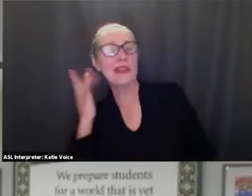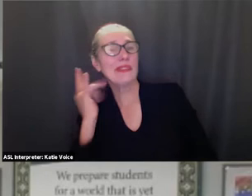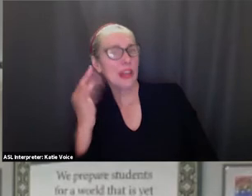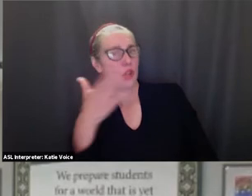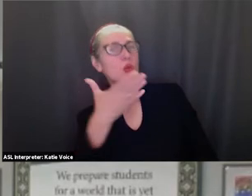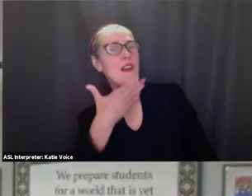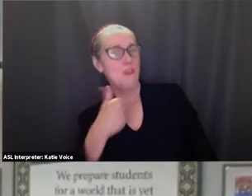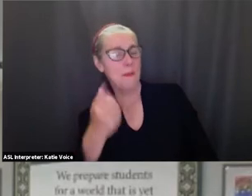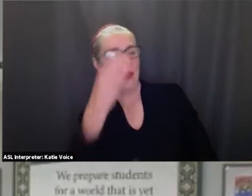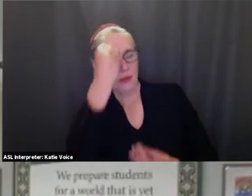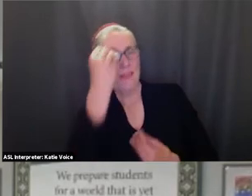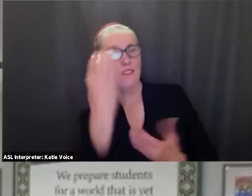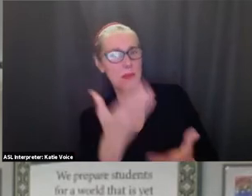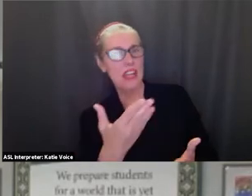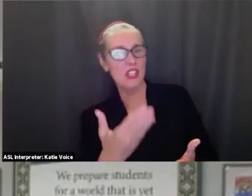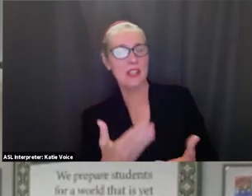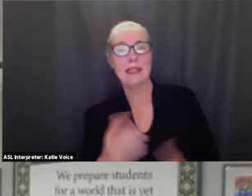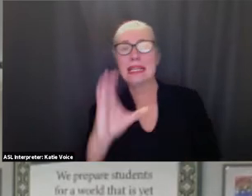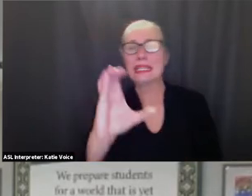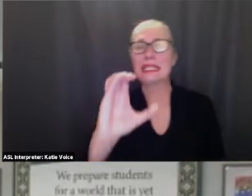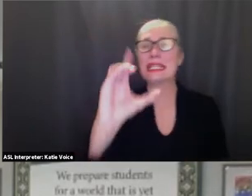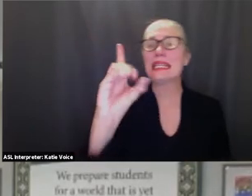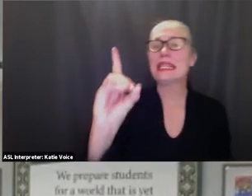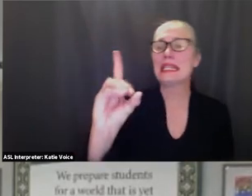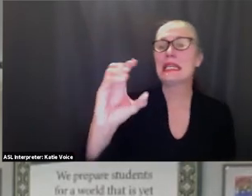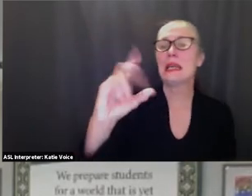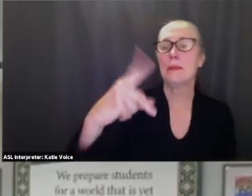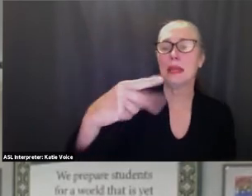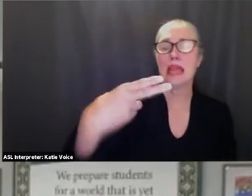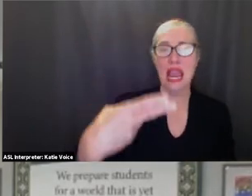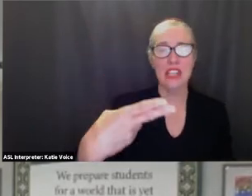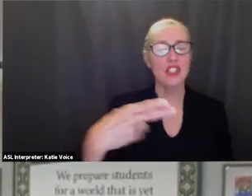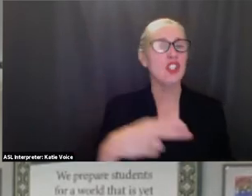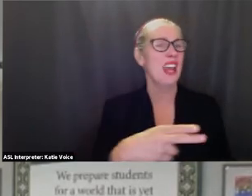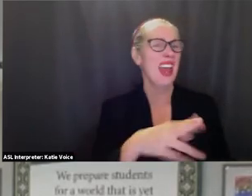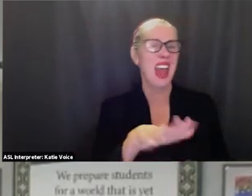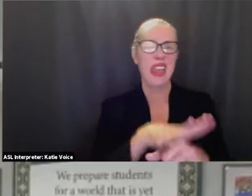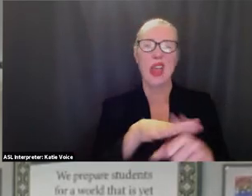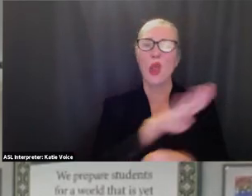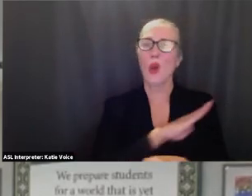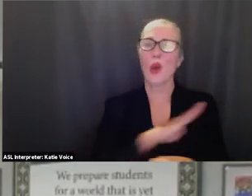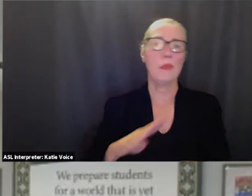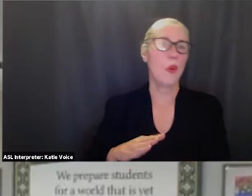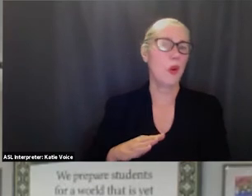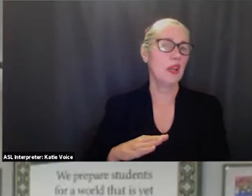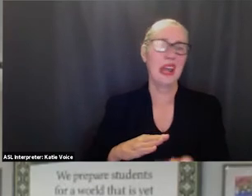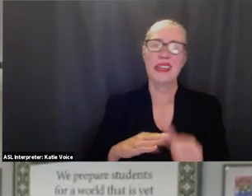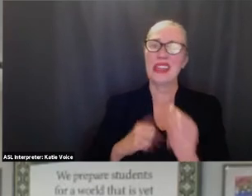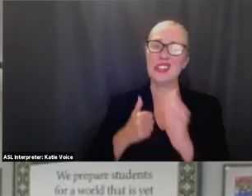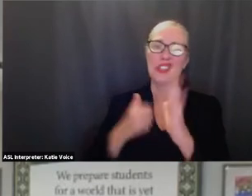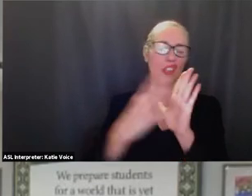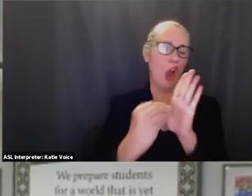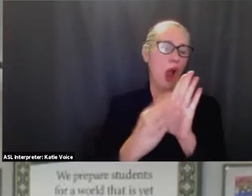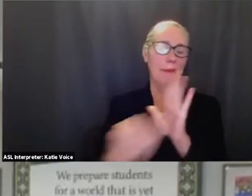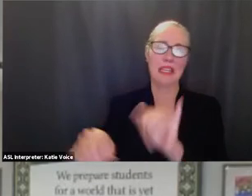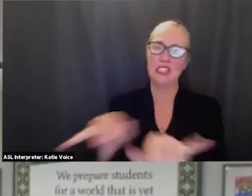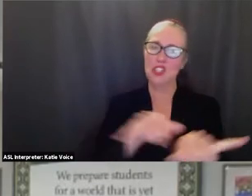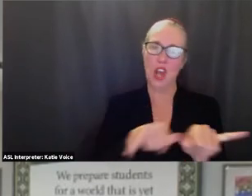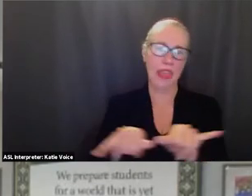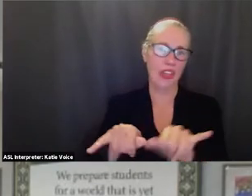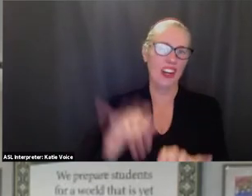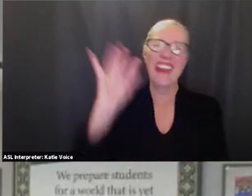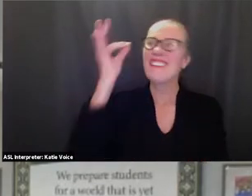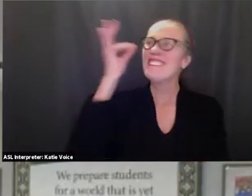information cdph all of our local boards they all just go off of each other and and the federal